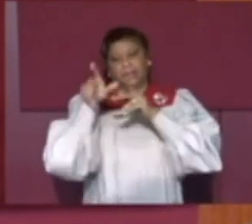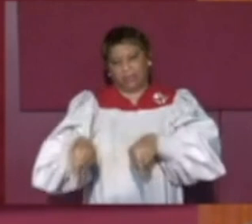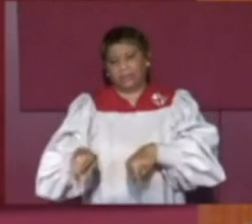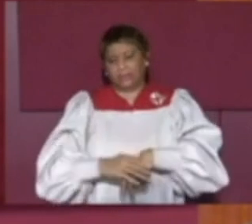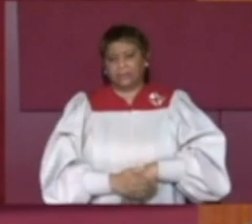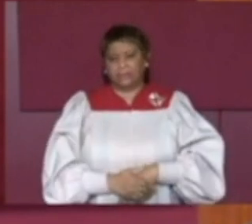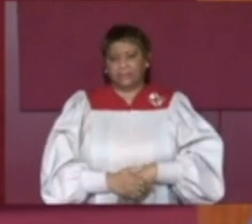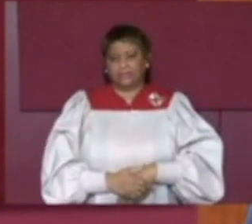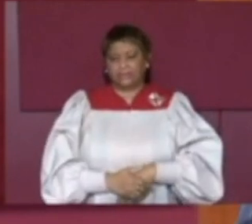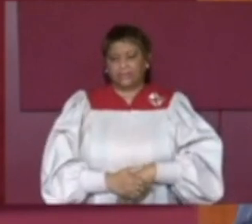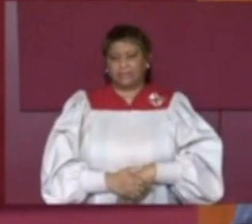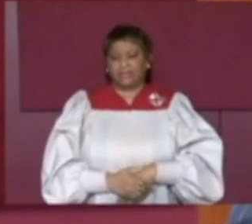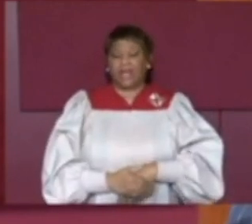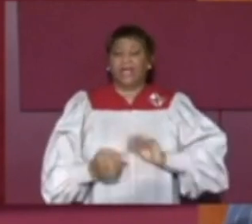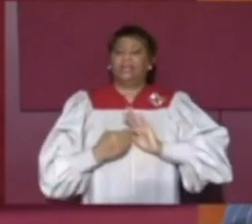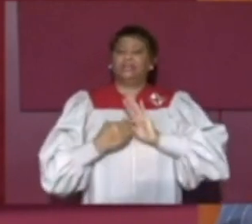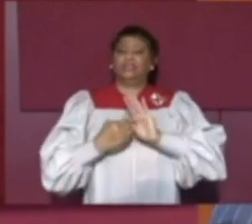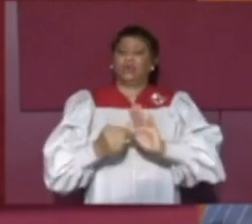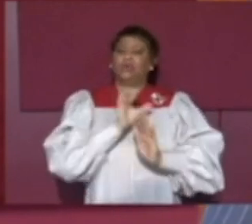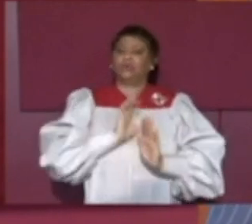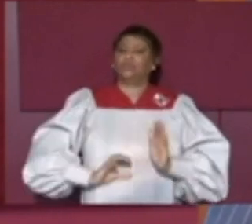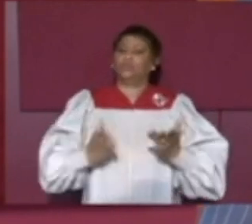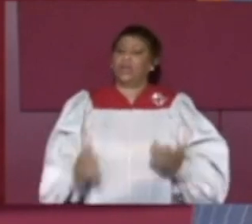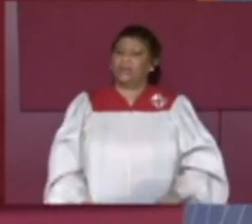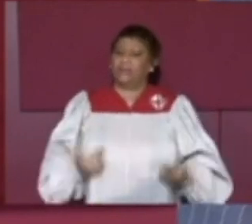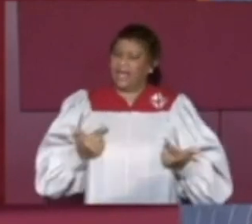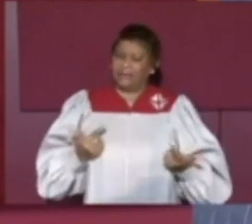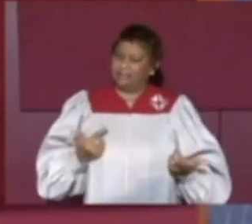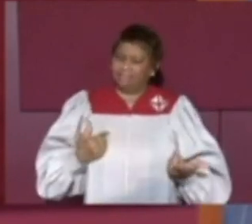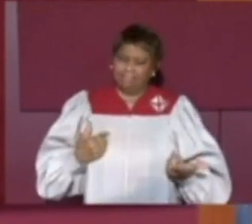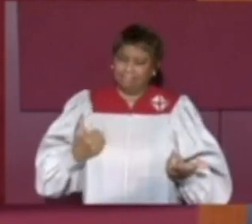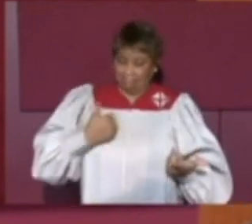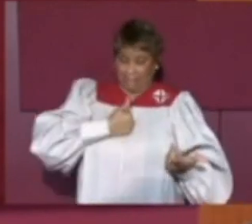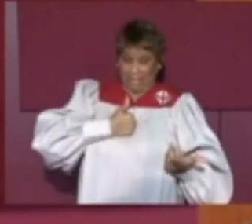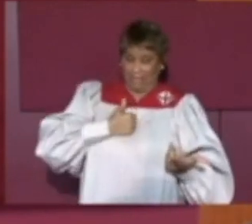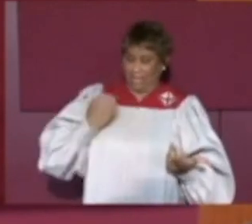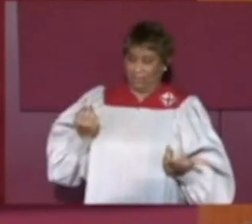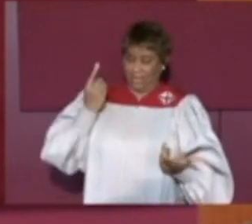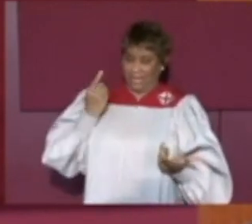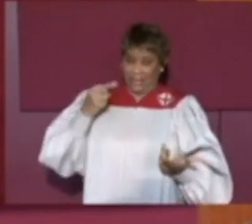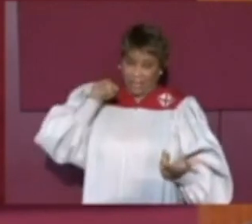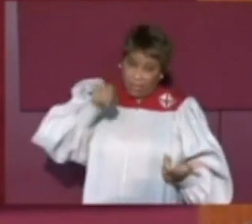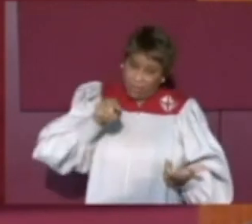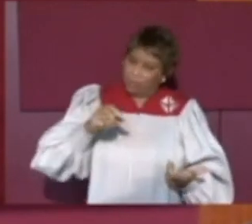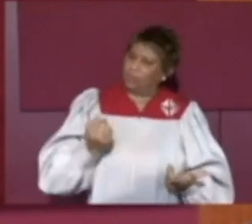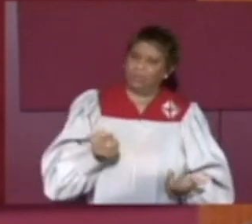Just be a Christian. I don't understand that you don't understand what to do.